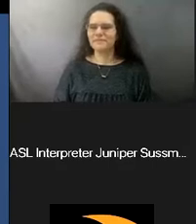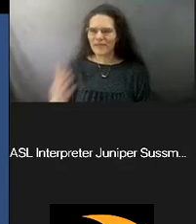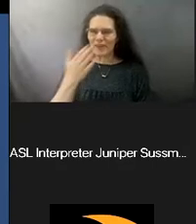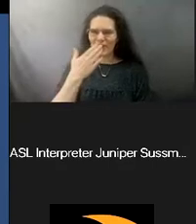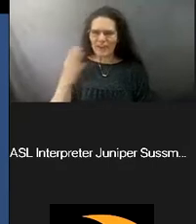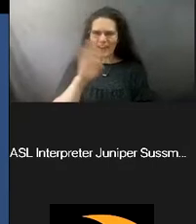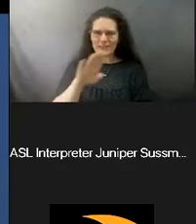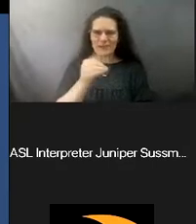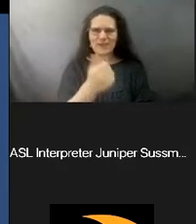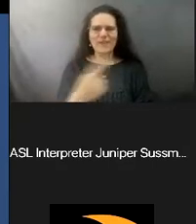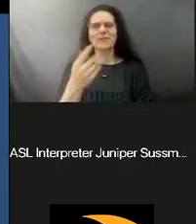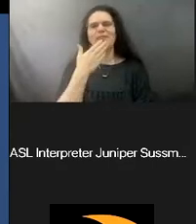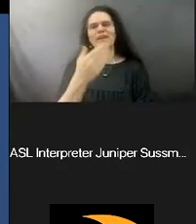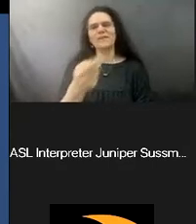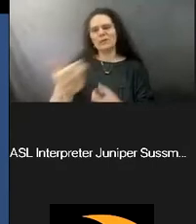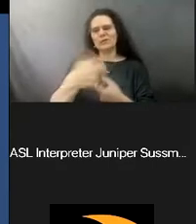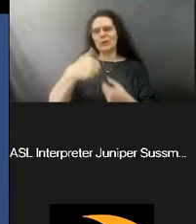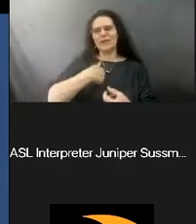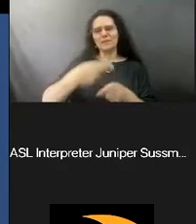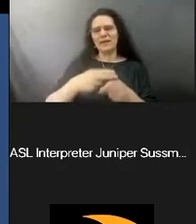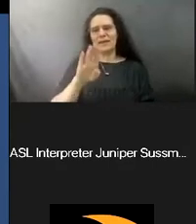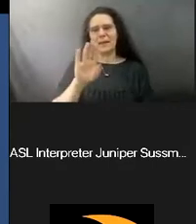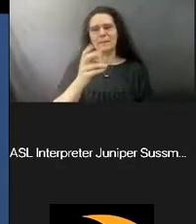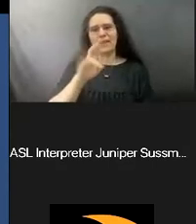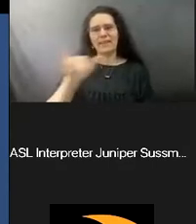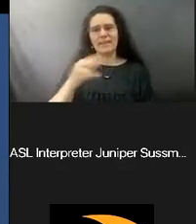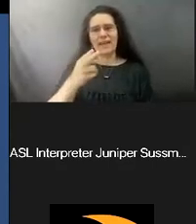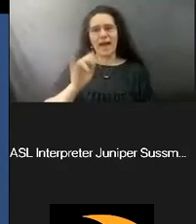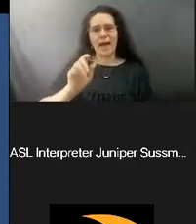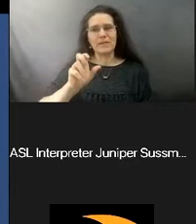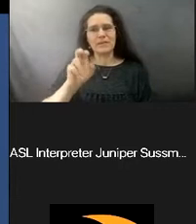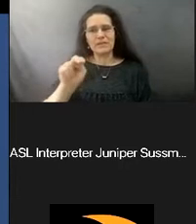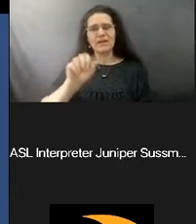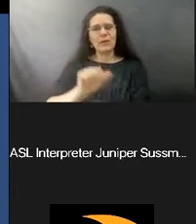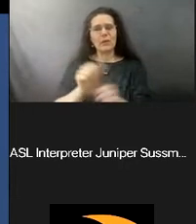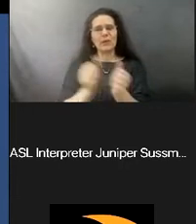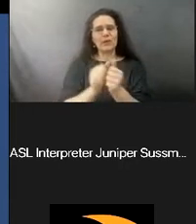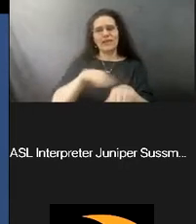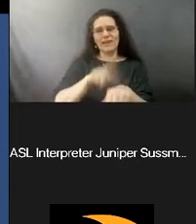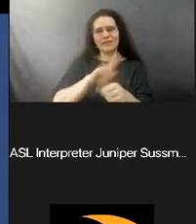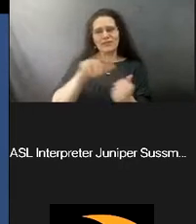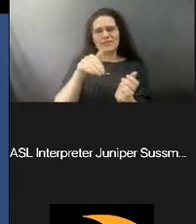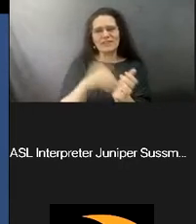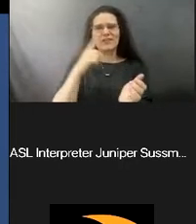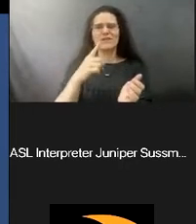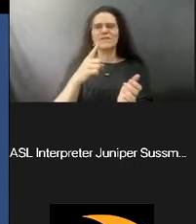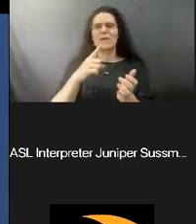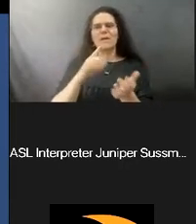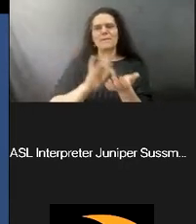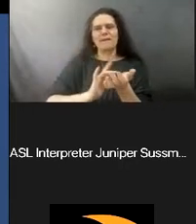Thank you so much for joining us. My name is Bethany Hamilton. I'm with the National Center for Medical Legal Partnership at the George Washington